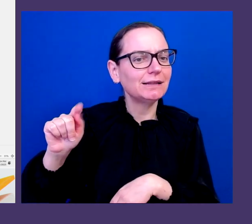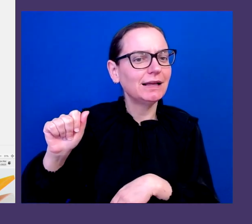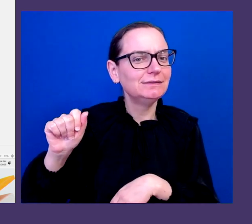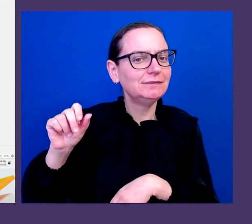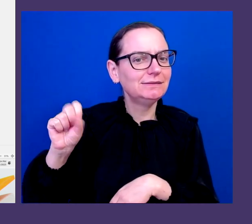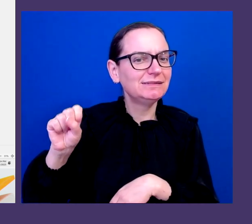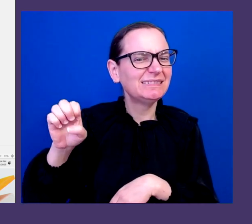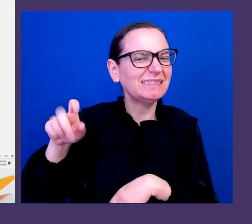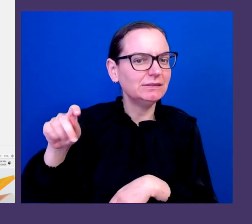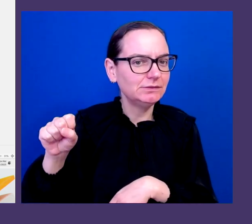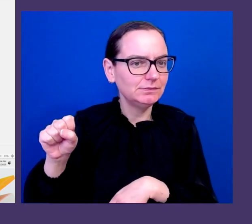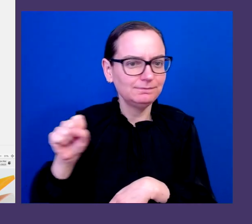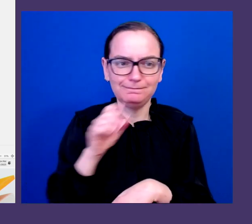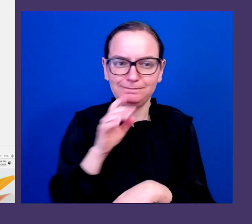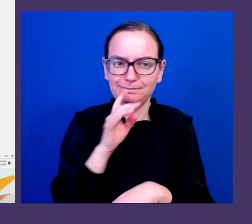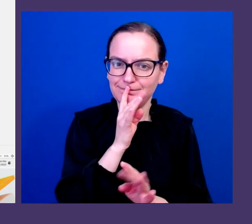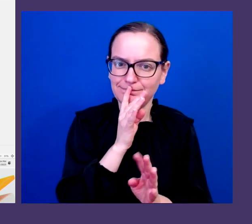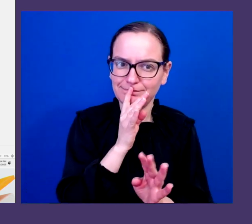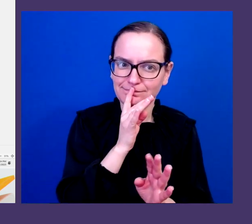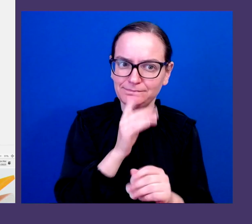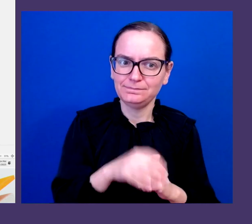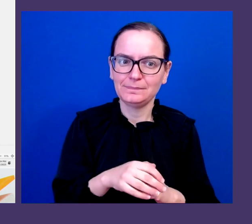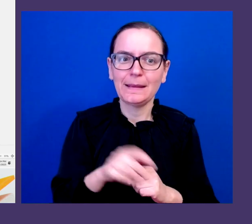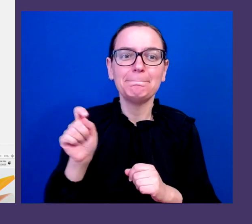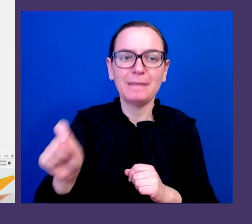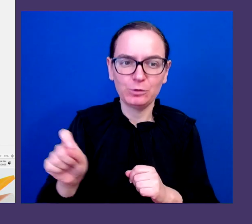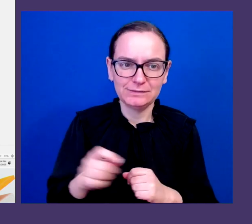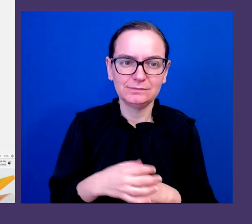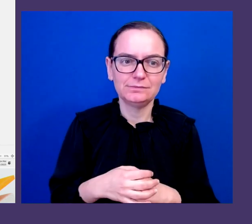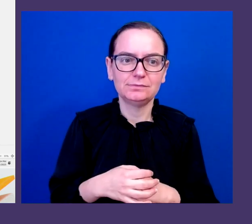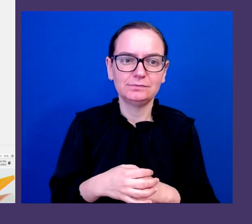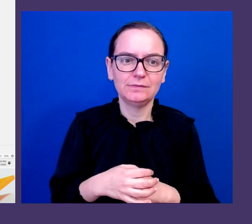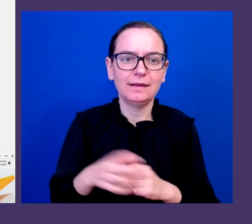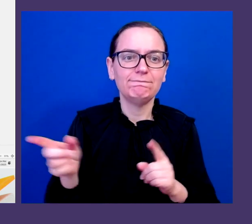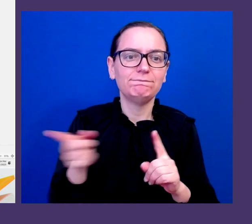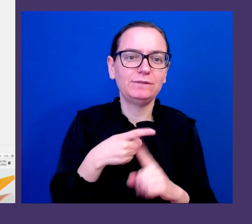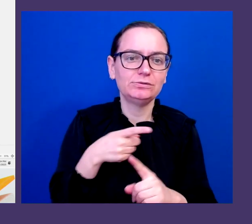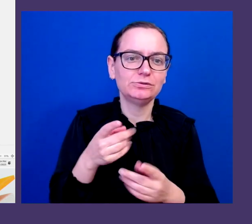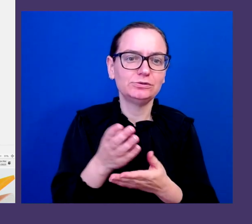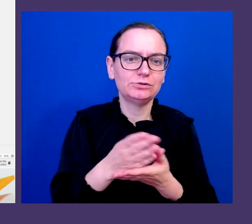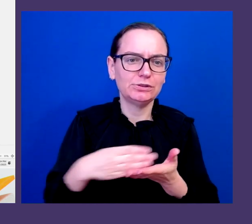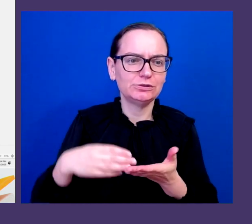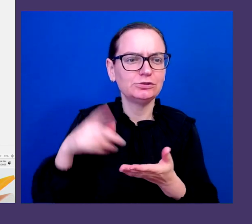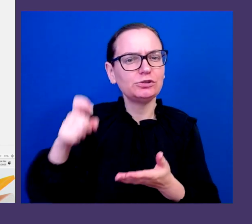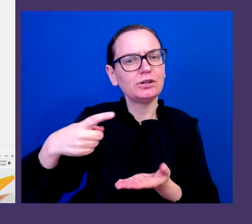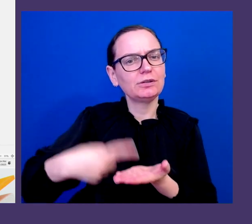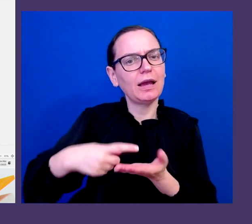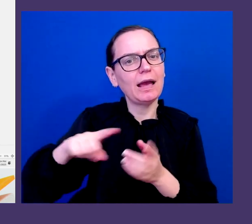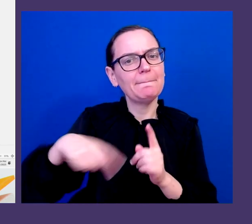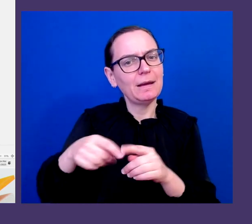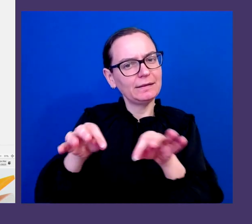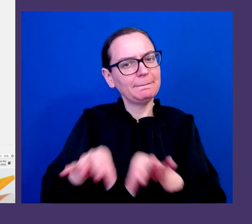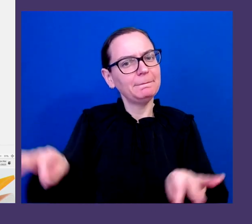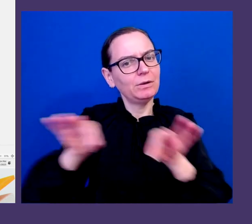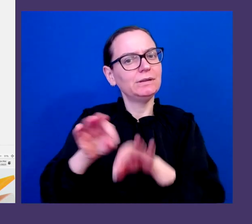Period. The first section should talk about the importance of disability data sets.